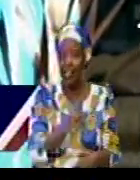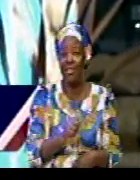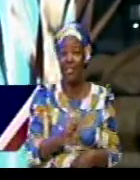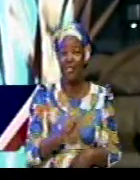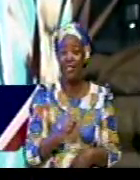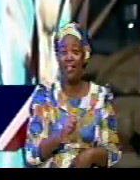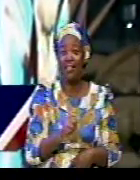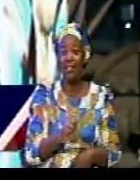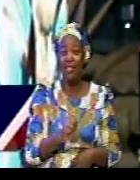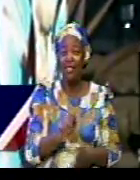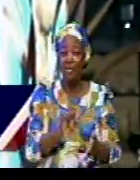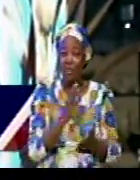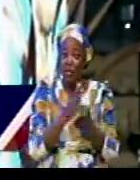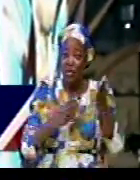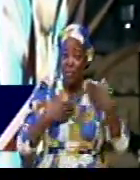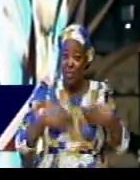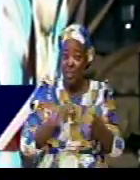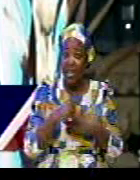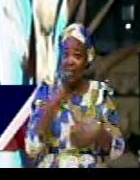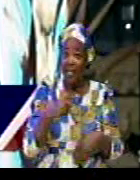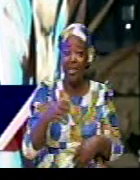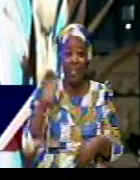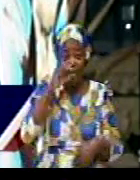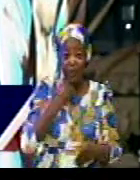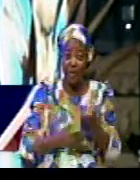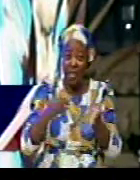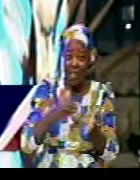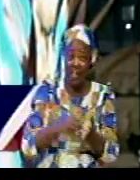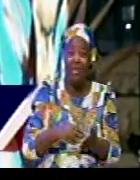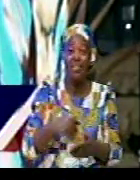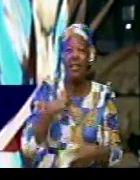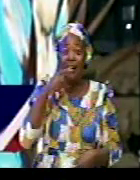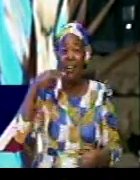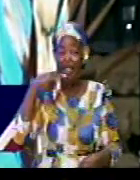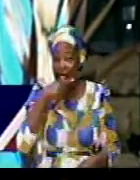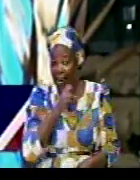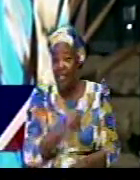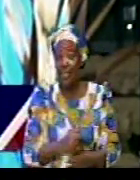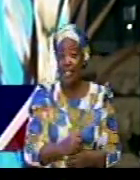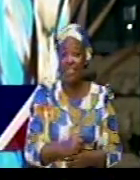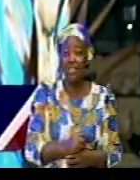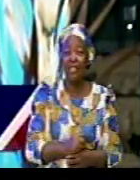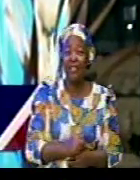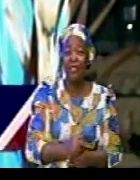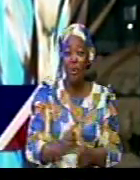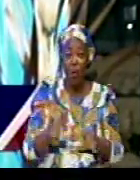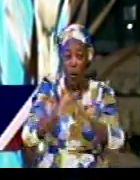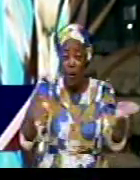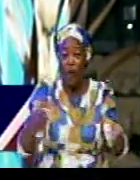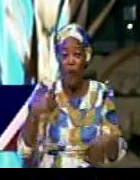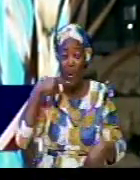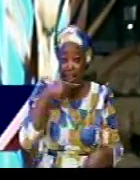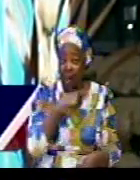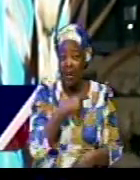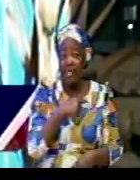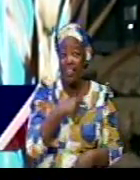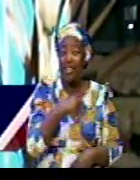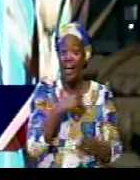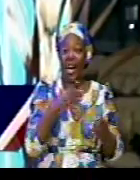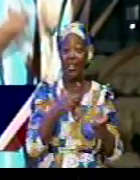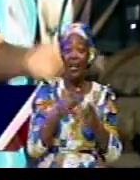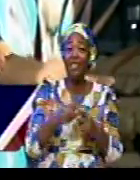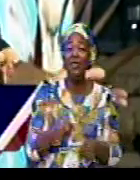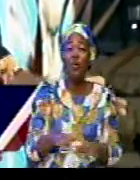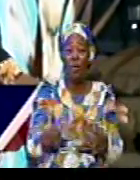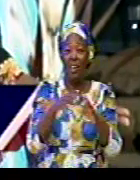again child is telling a lie, blatant lie, open lie,